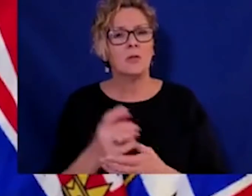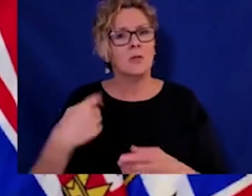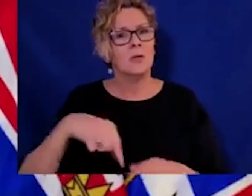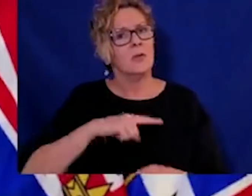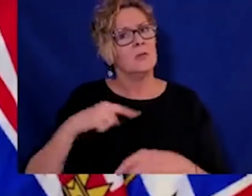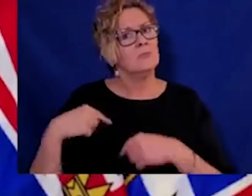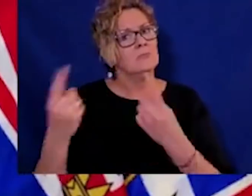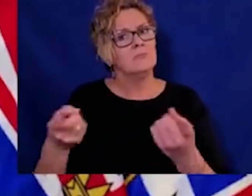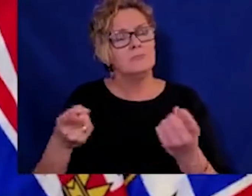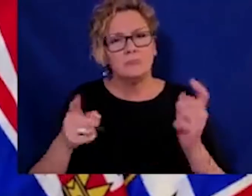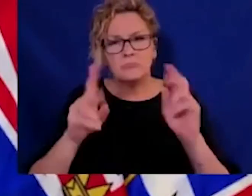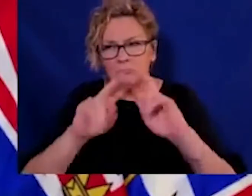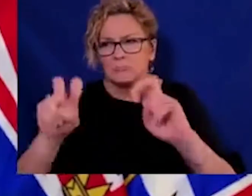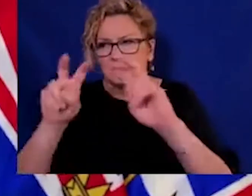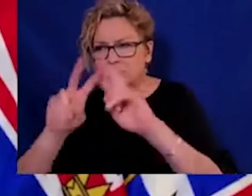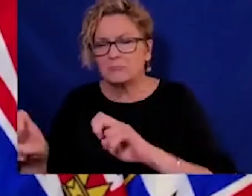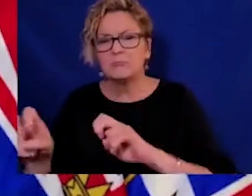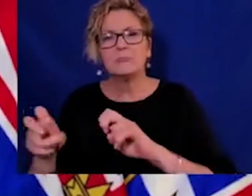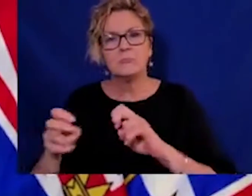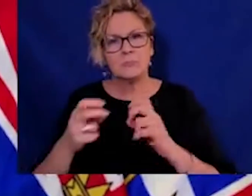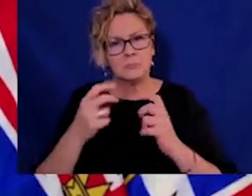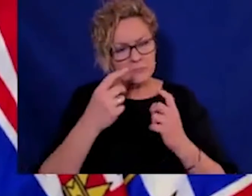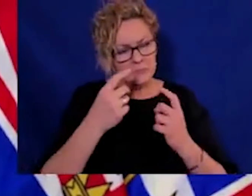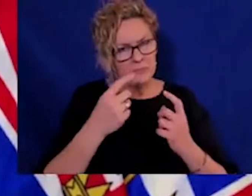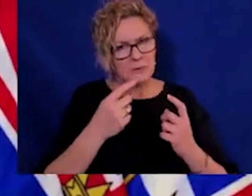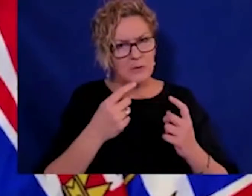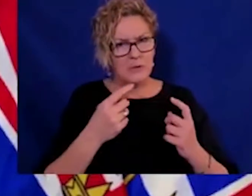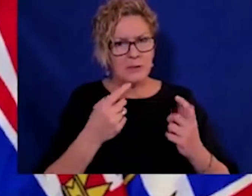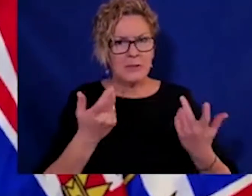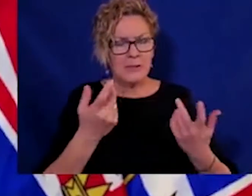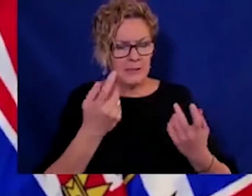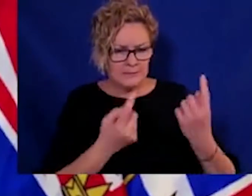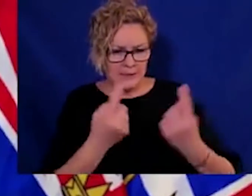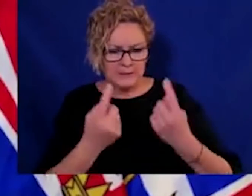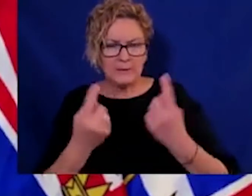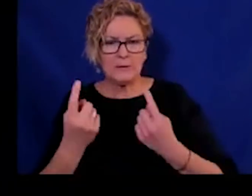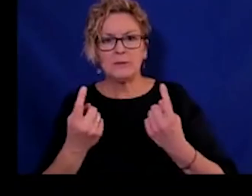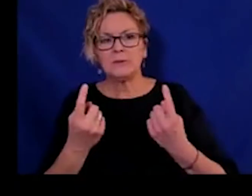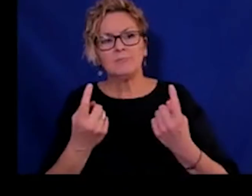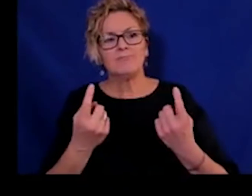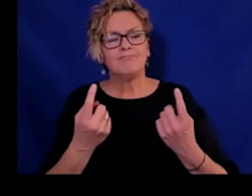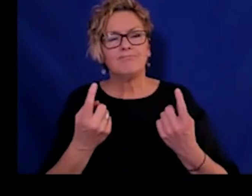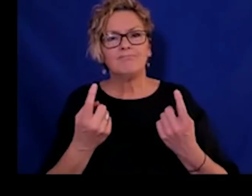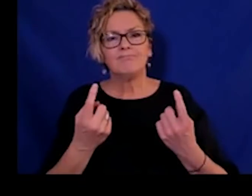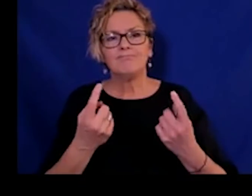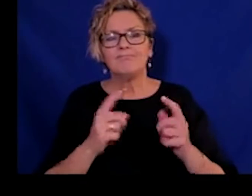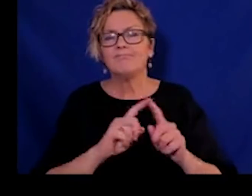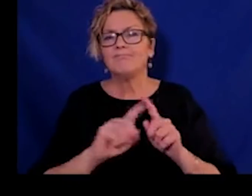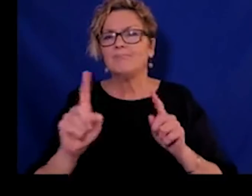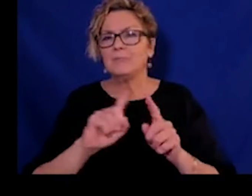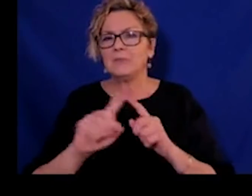And we've been looking at, we've been testing them out in places like the downtown.